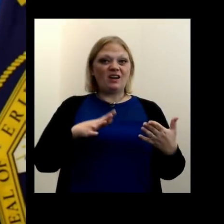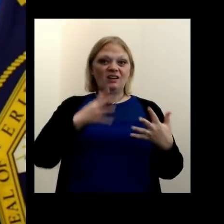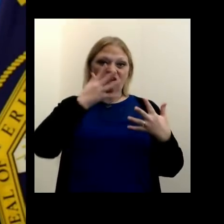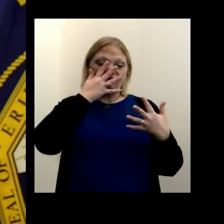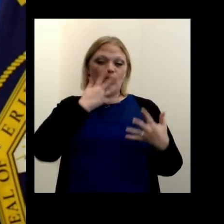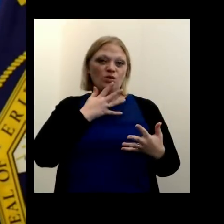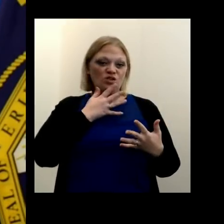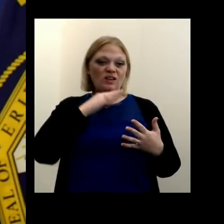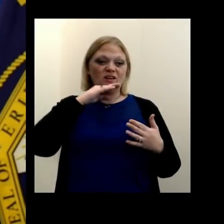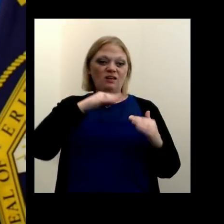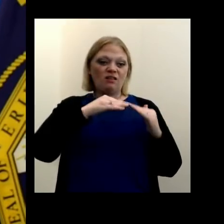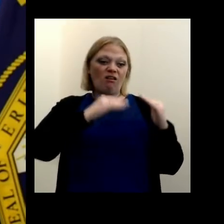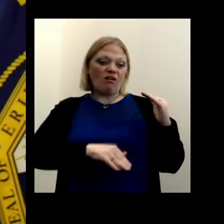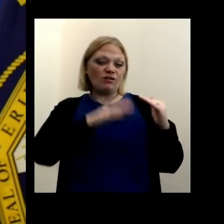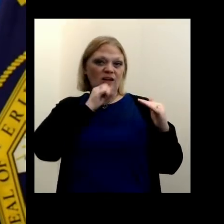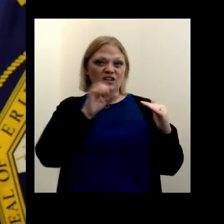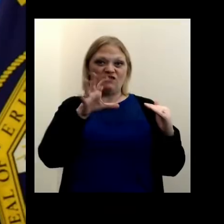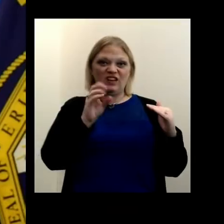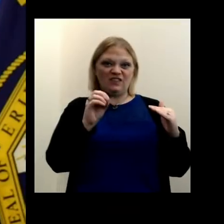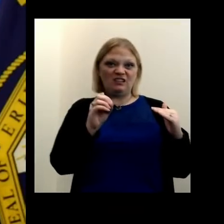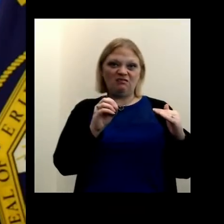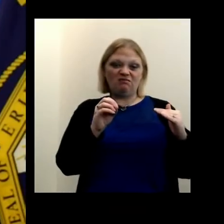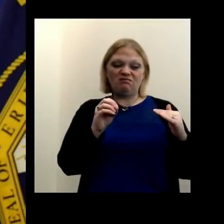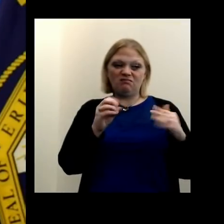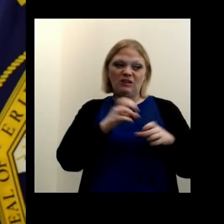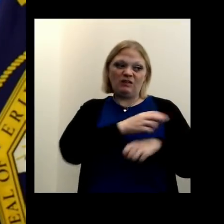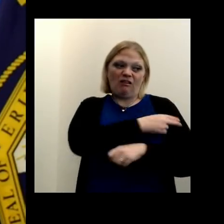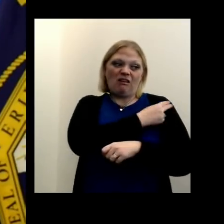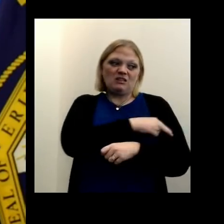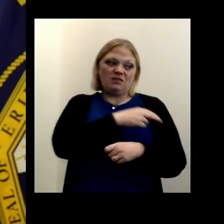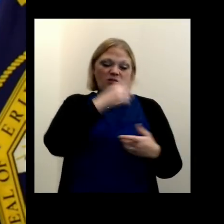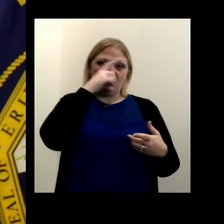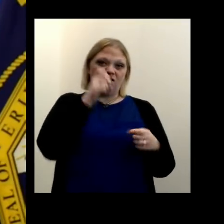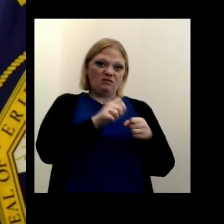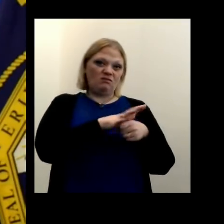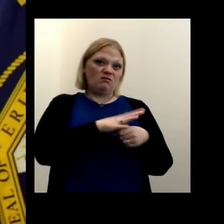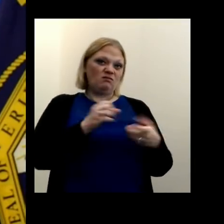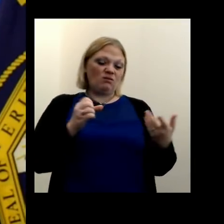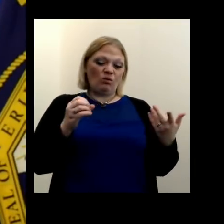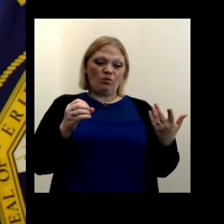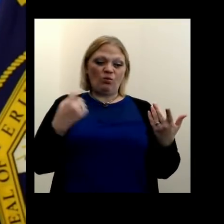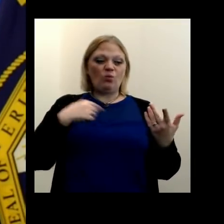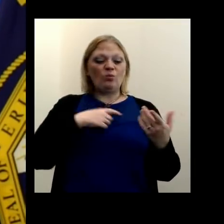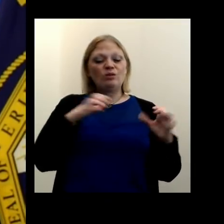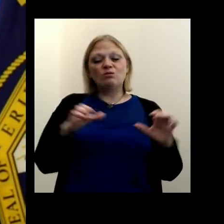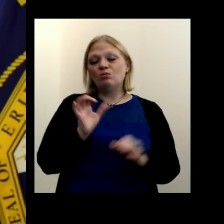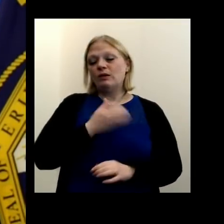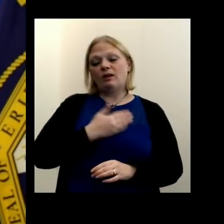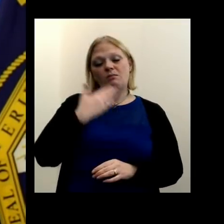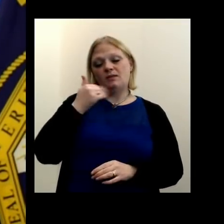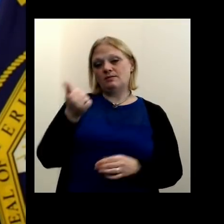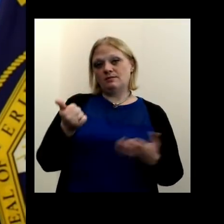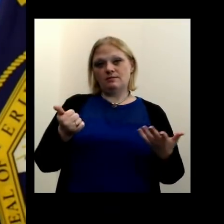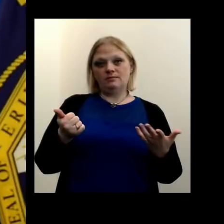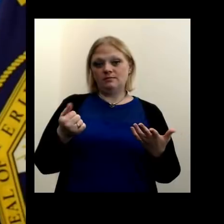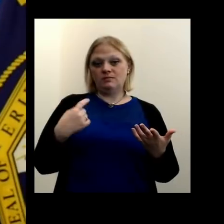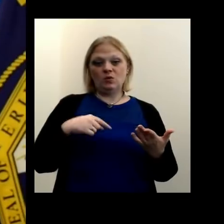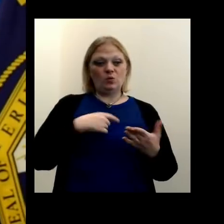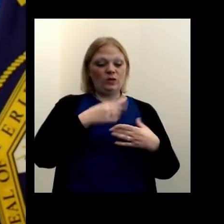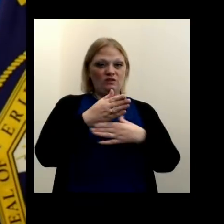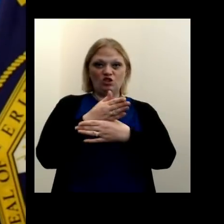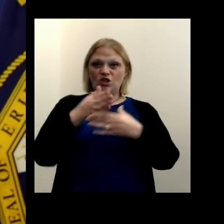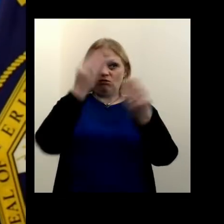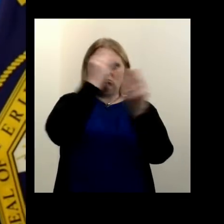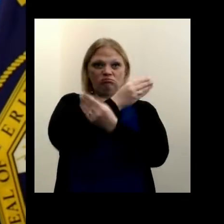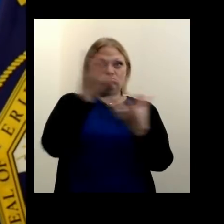50 just recently that were in a hospital as a result of COVID. So we're doing our best. We have shared all the data